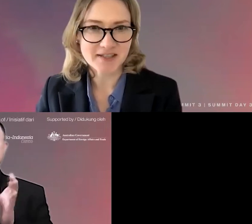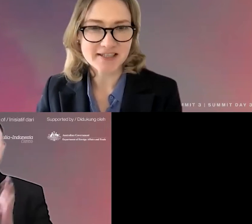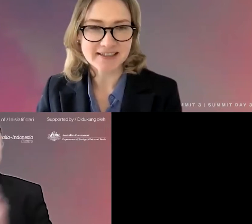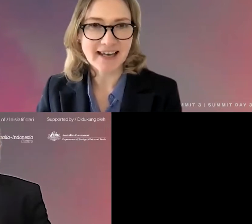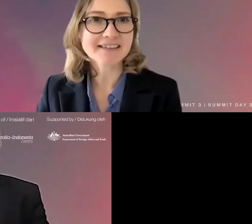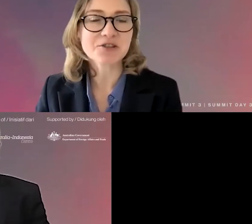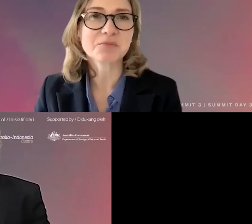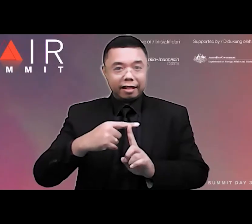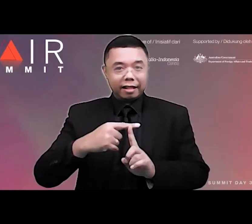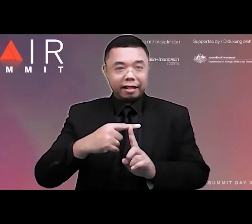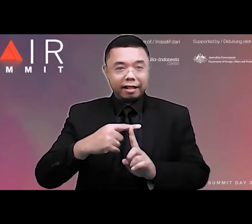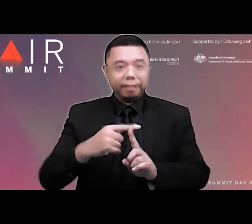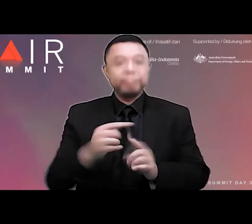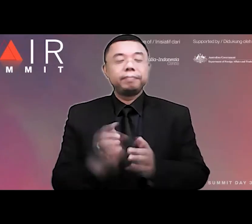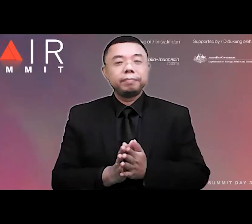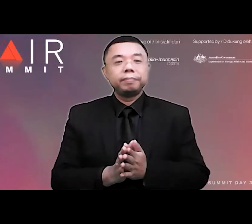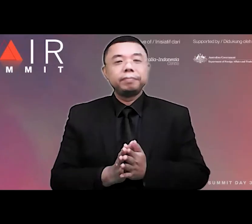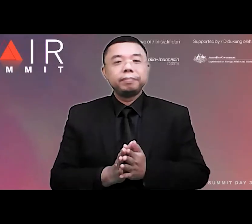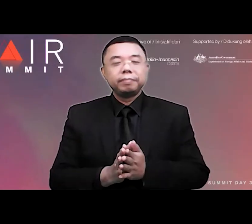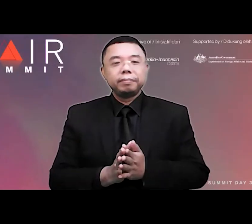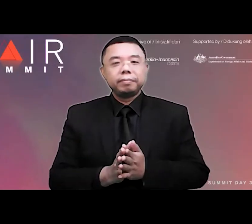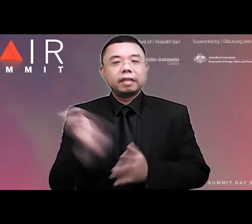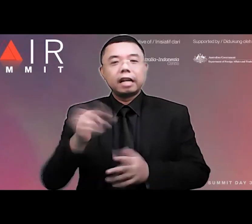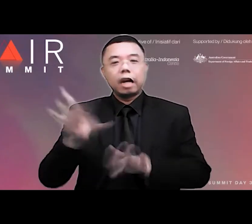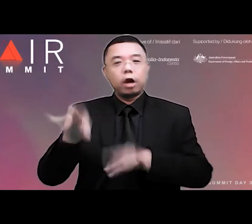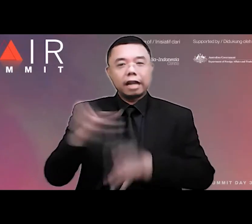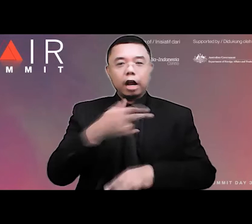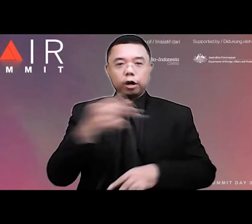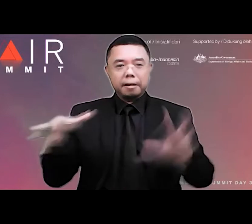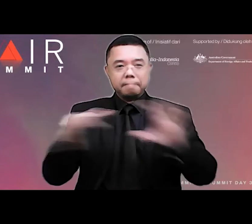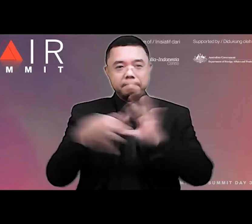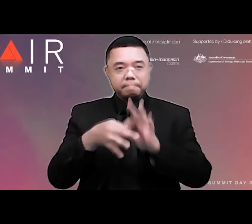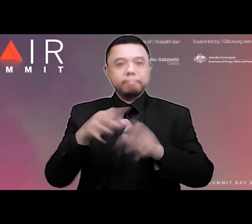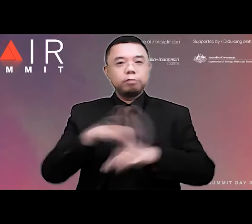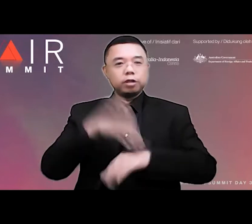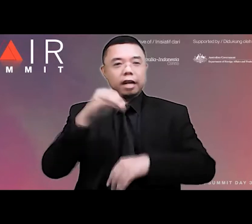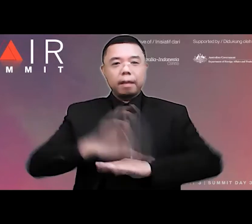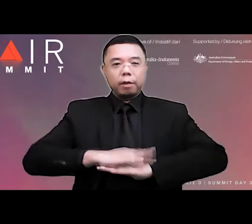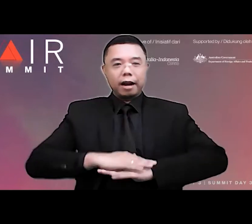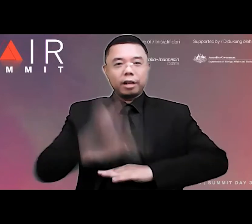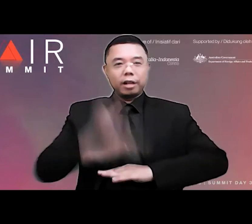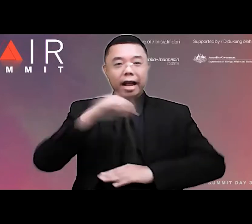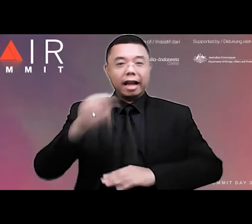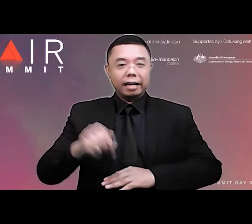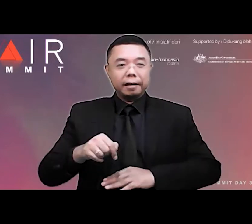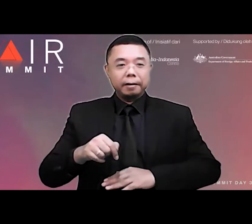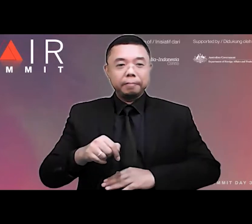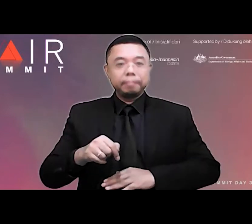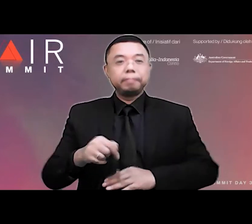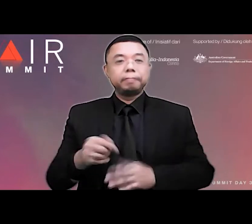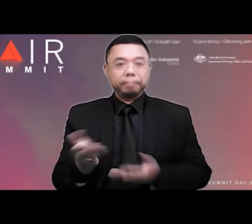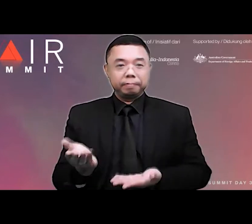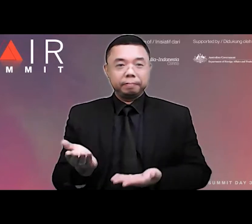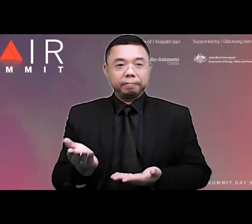Australia-Indonesia Centre, and your moderator for the day. The Centre acknowledges the traditional owners, the Kulin